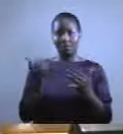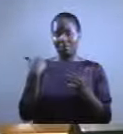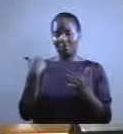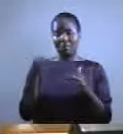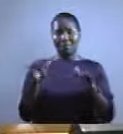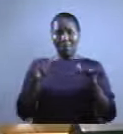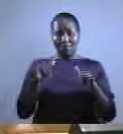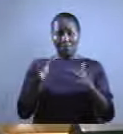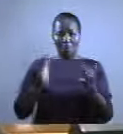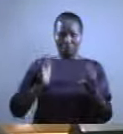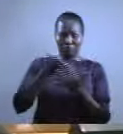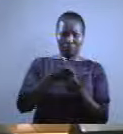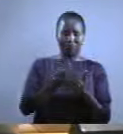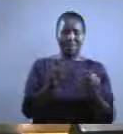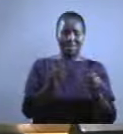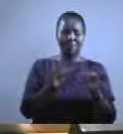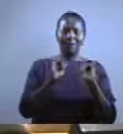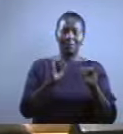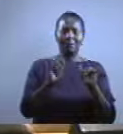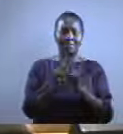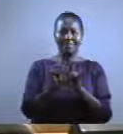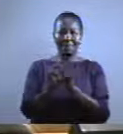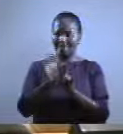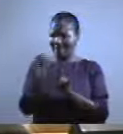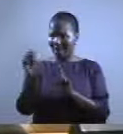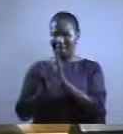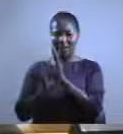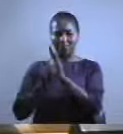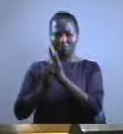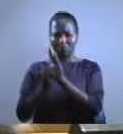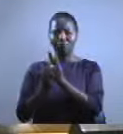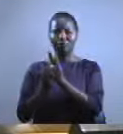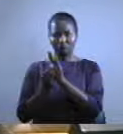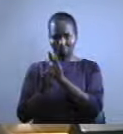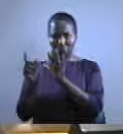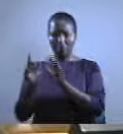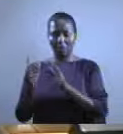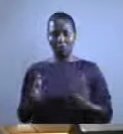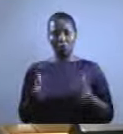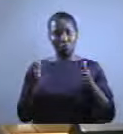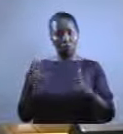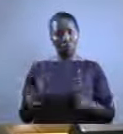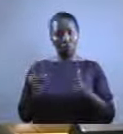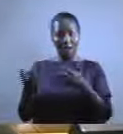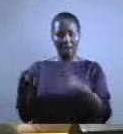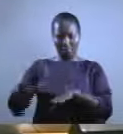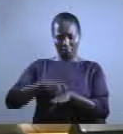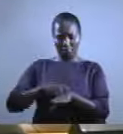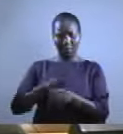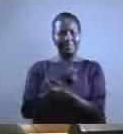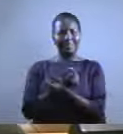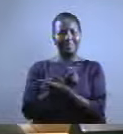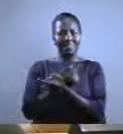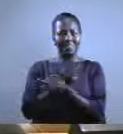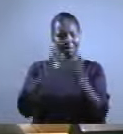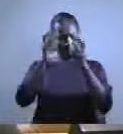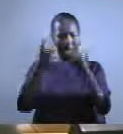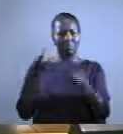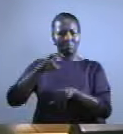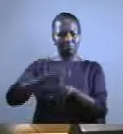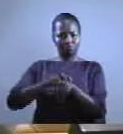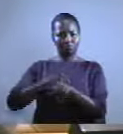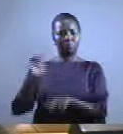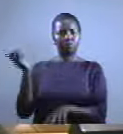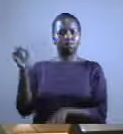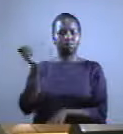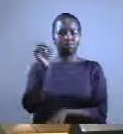Town yesterday, including the criminal element, traveled into the city by trains, taxis, and buses. Why